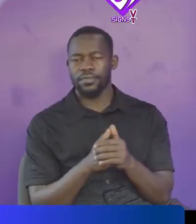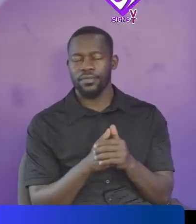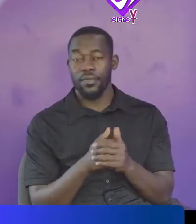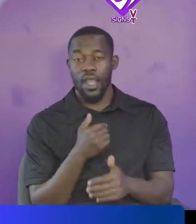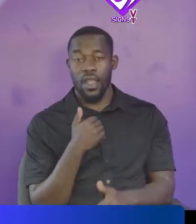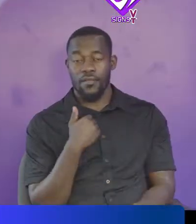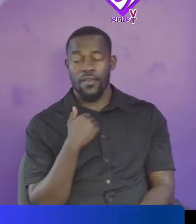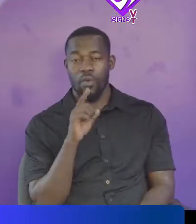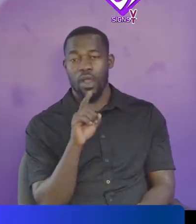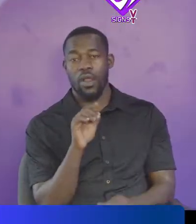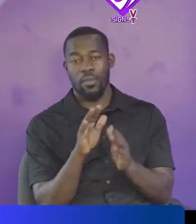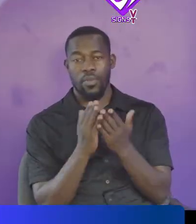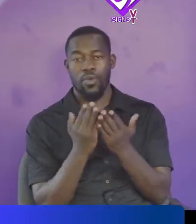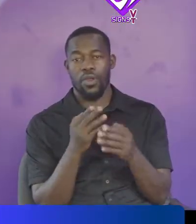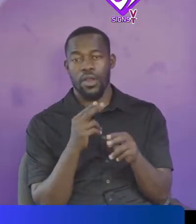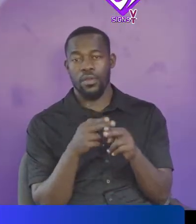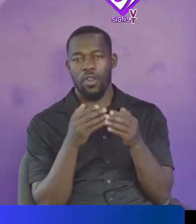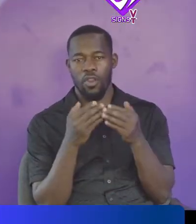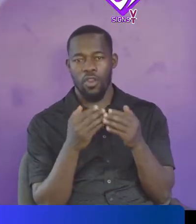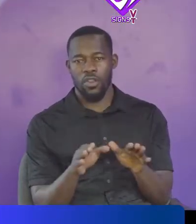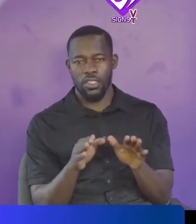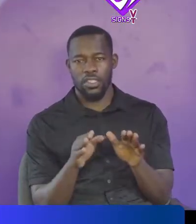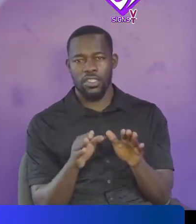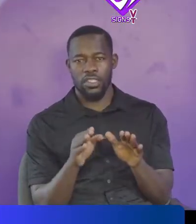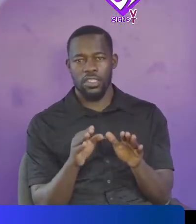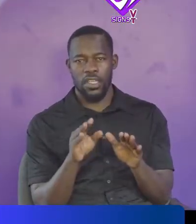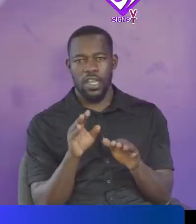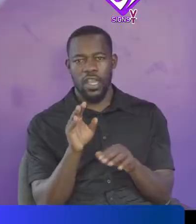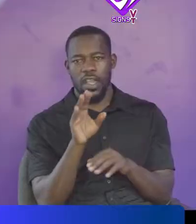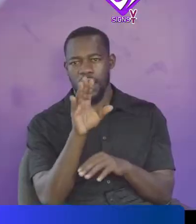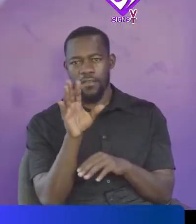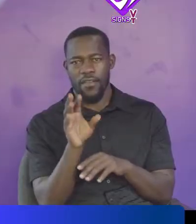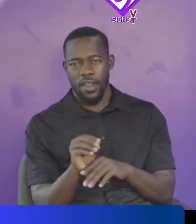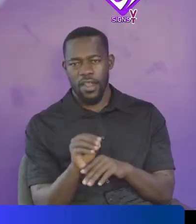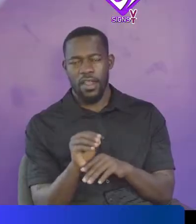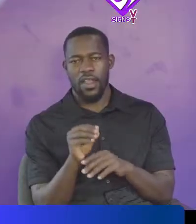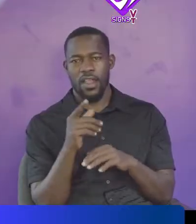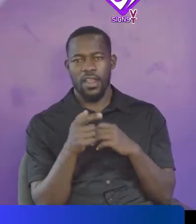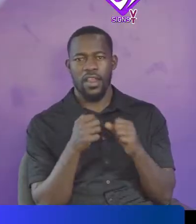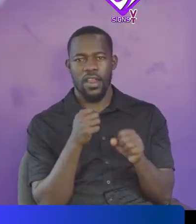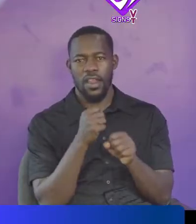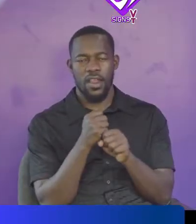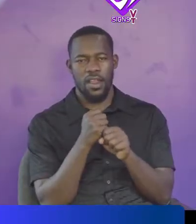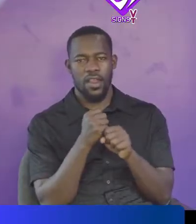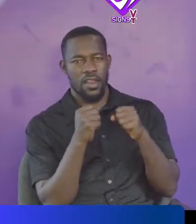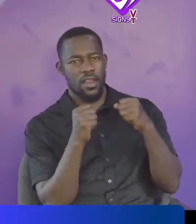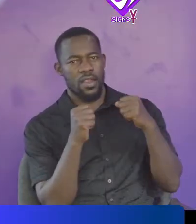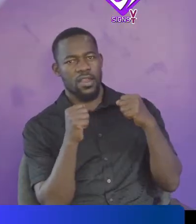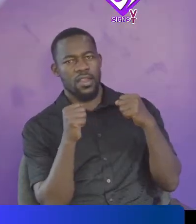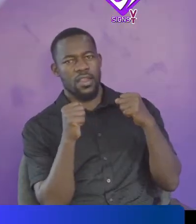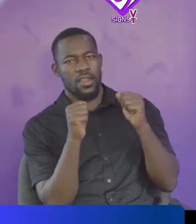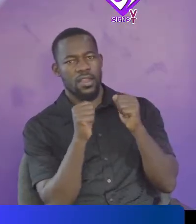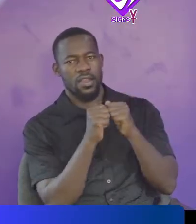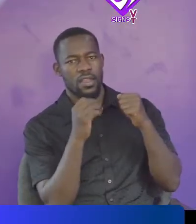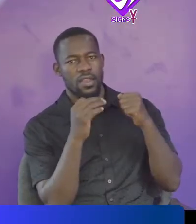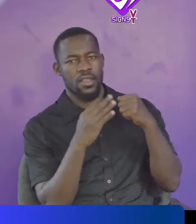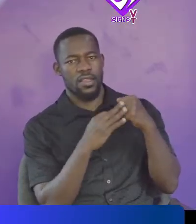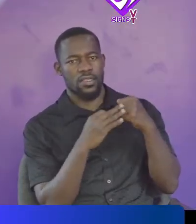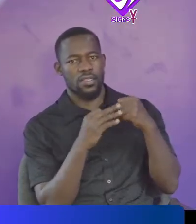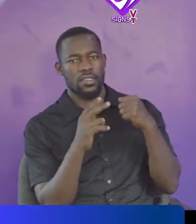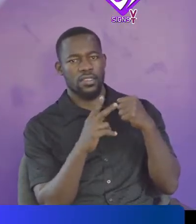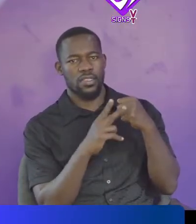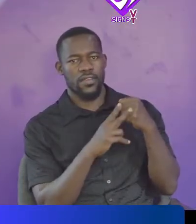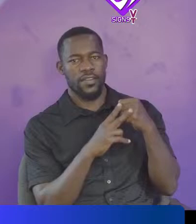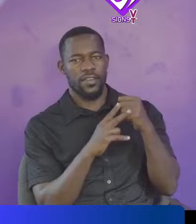book called The Lost Continent. It was, like I said, it was published in 1875. We have, but this is a